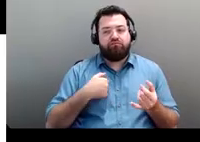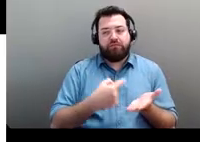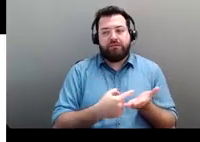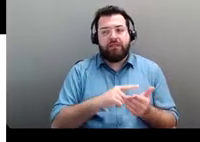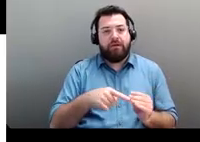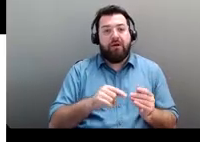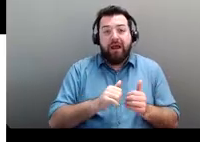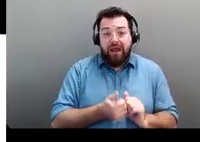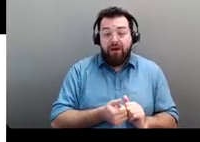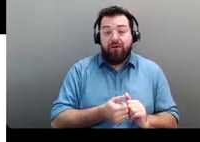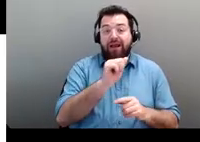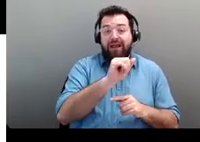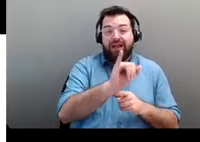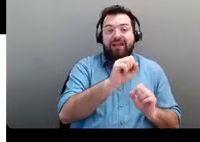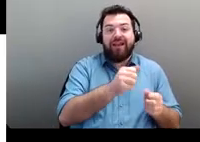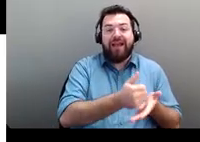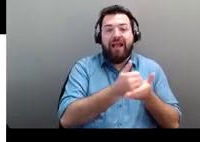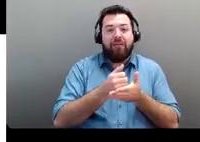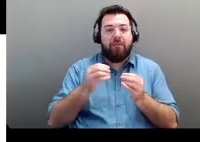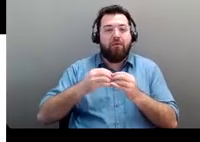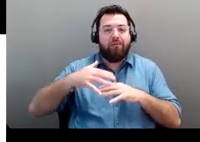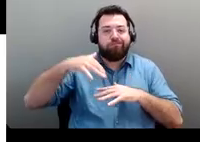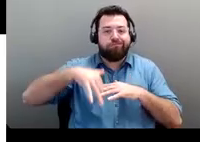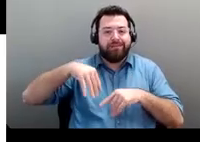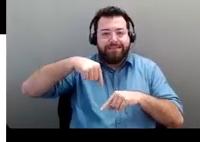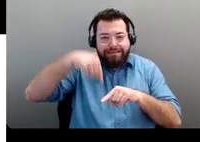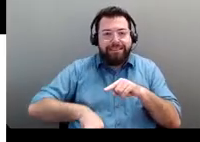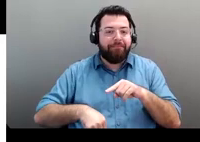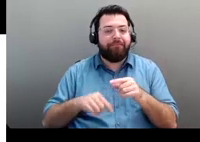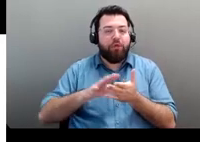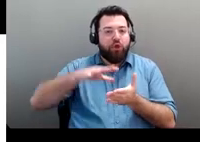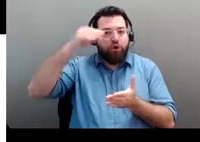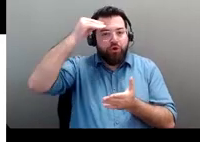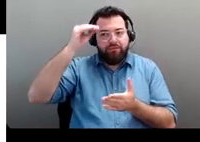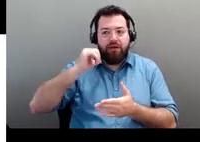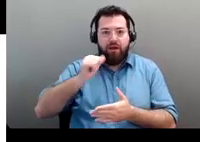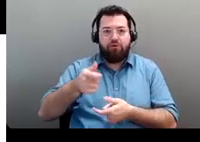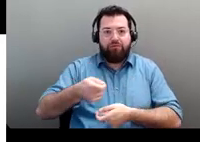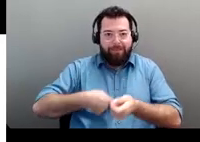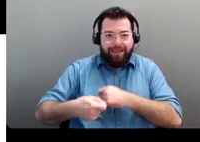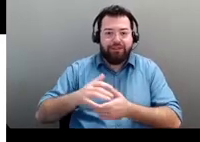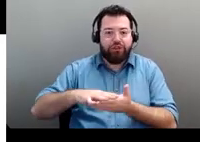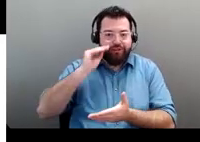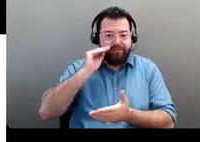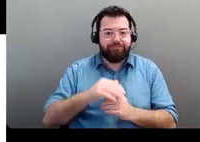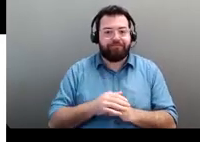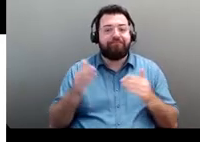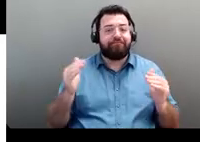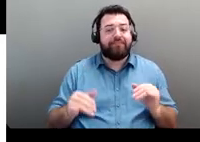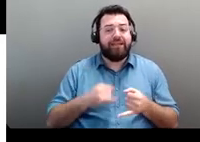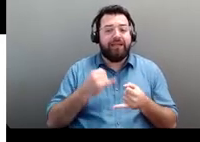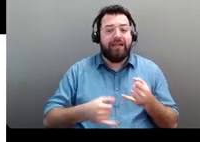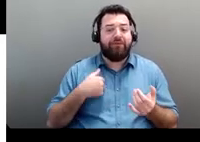not replace it, because that's really key, right? And then lastly, we'll just have a very quick discussion of